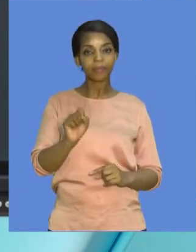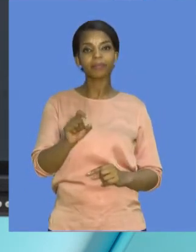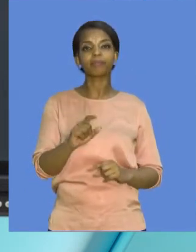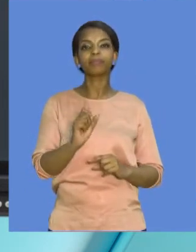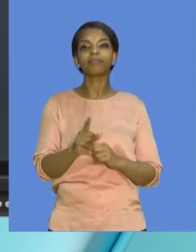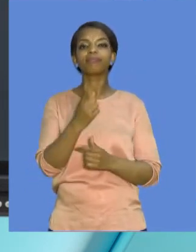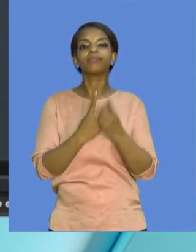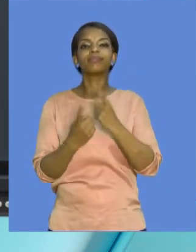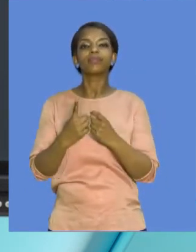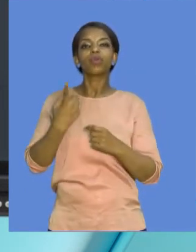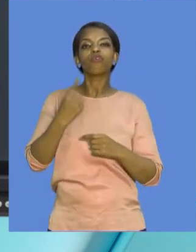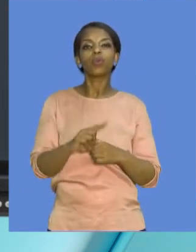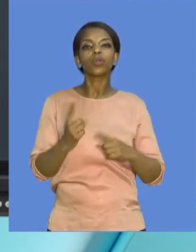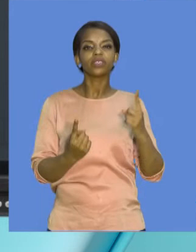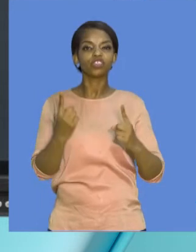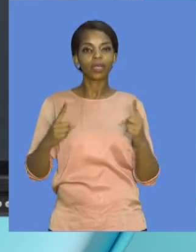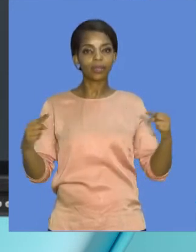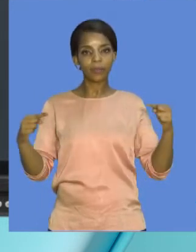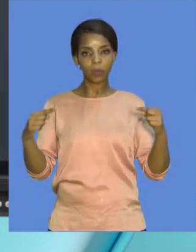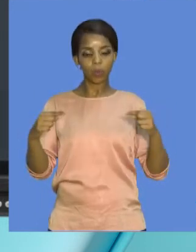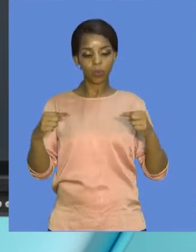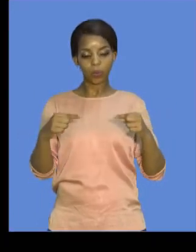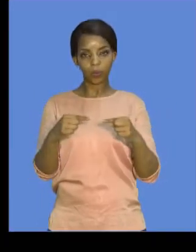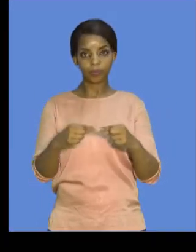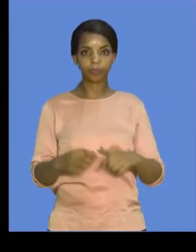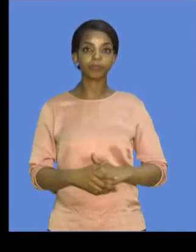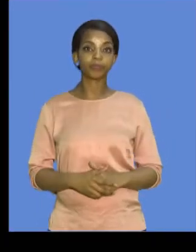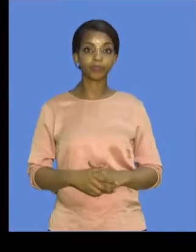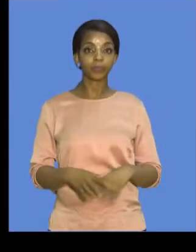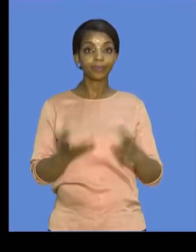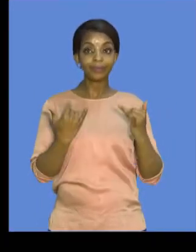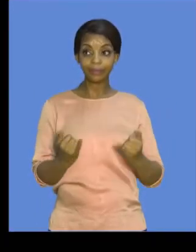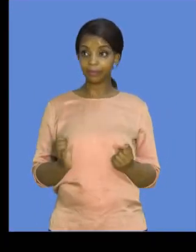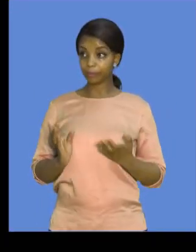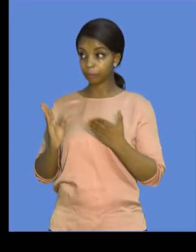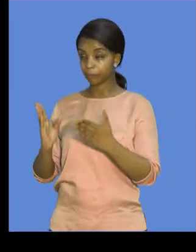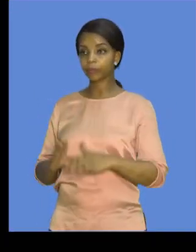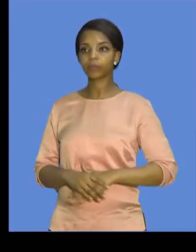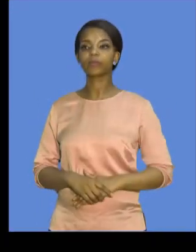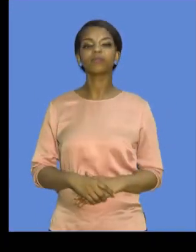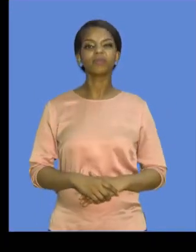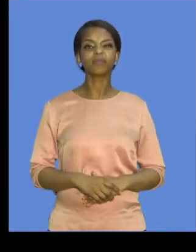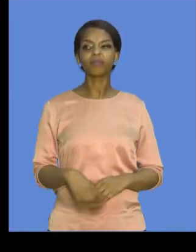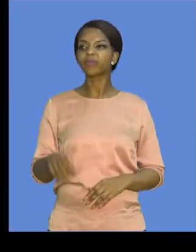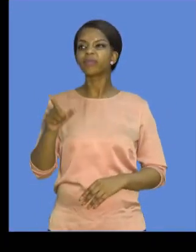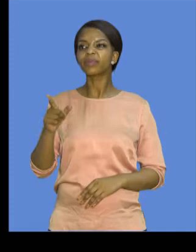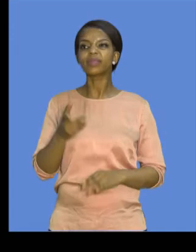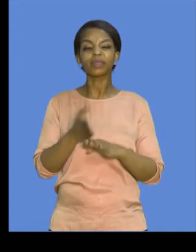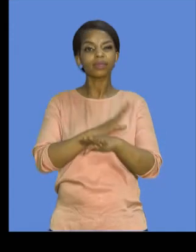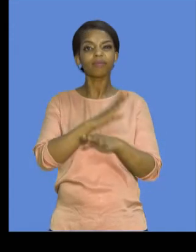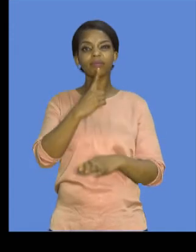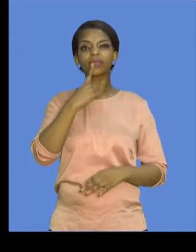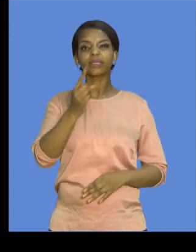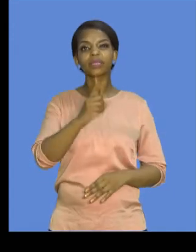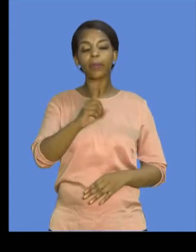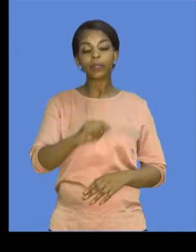a force of attraction on each other, right? Okay, so here is a scenario. So say for argument's sake,